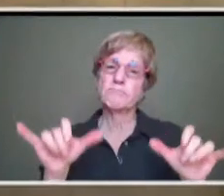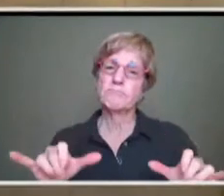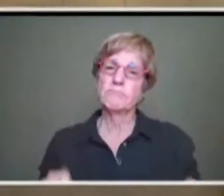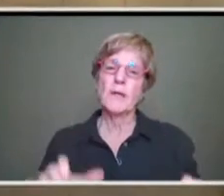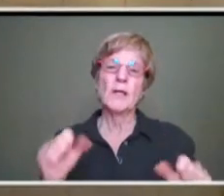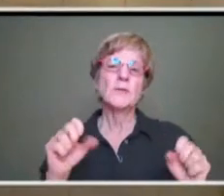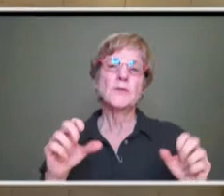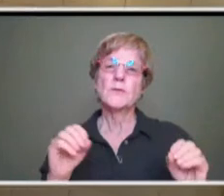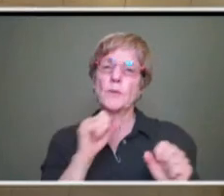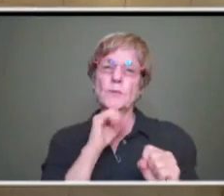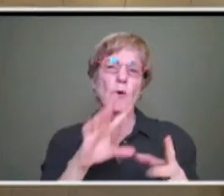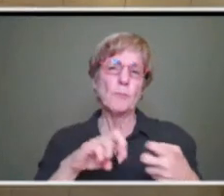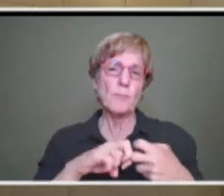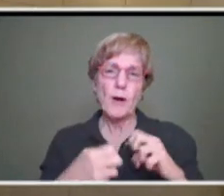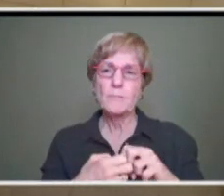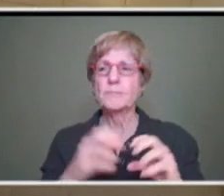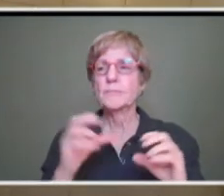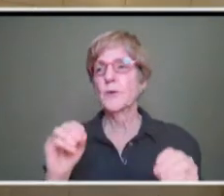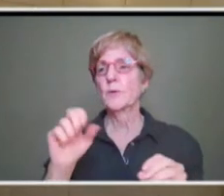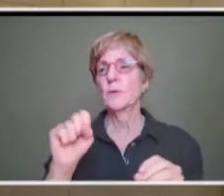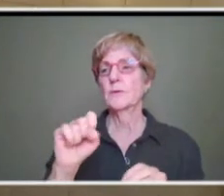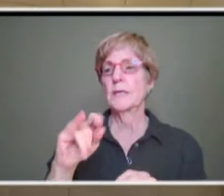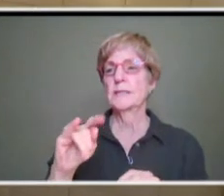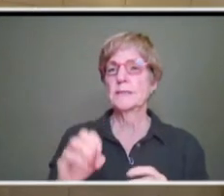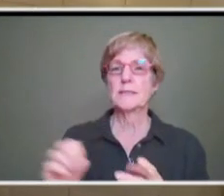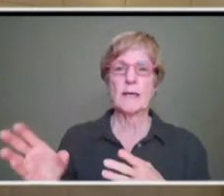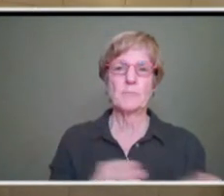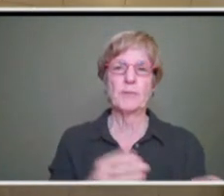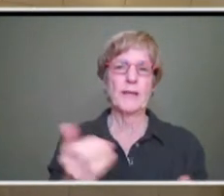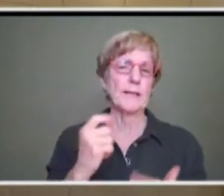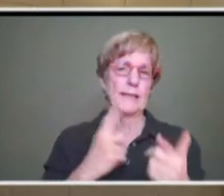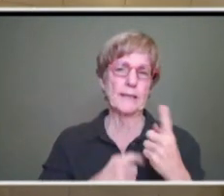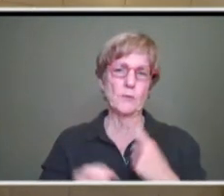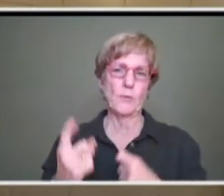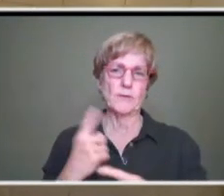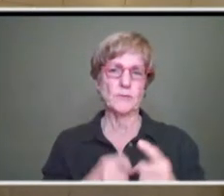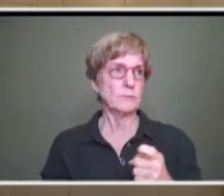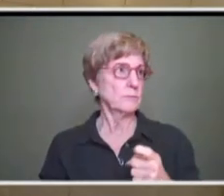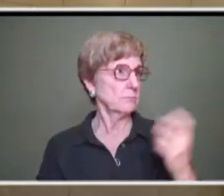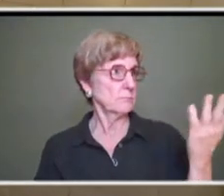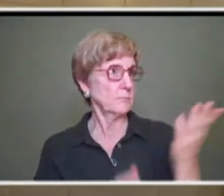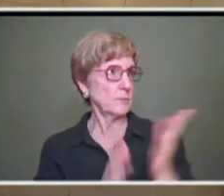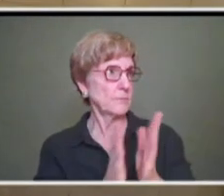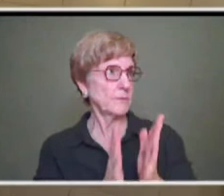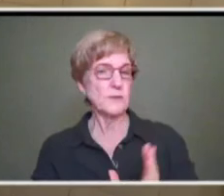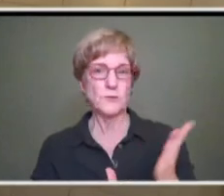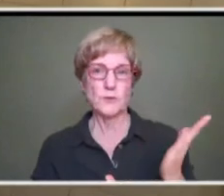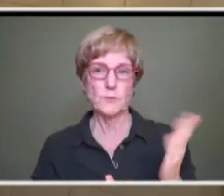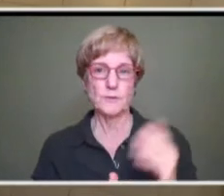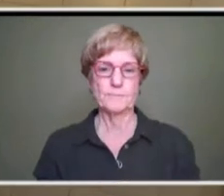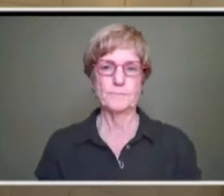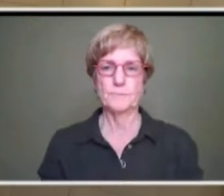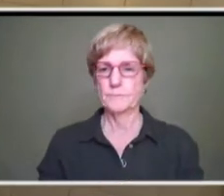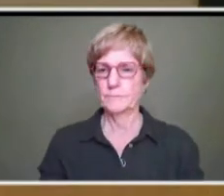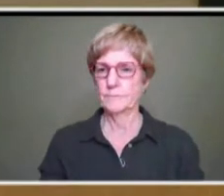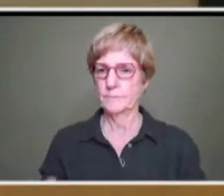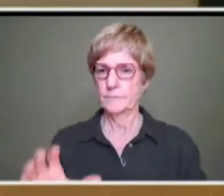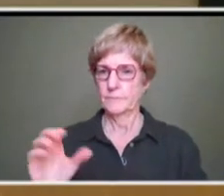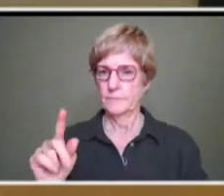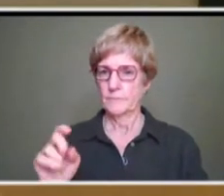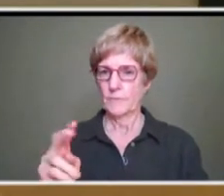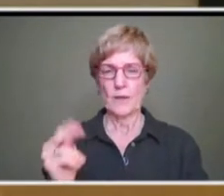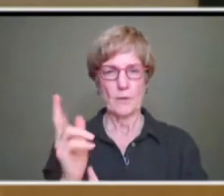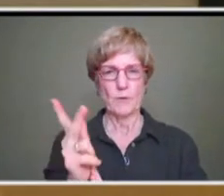outstanding use no site plan and we'll take any questions following any information shared from the petitioner thank you Holland you have three minutes